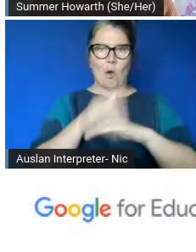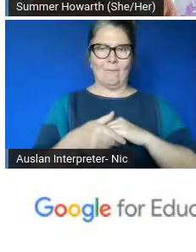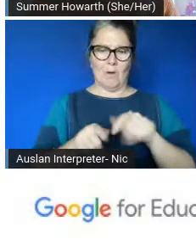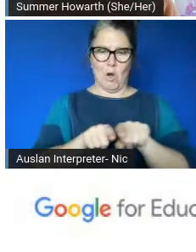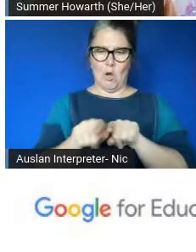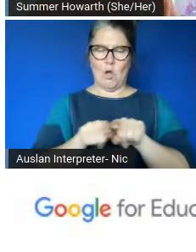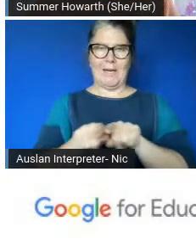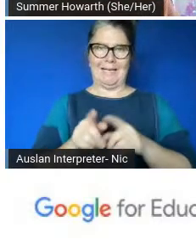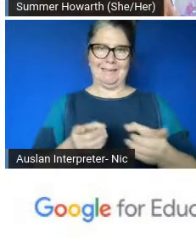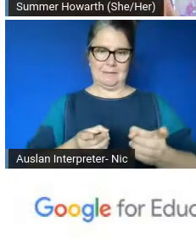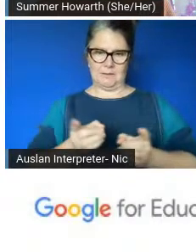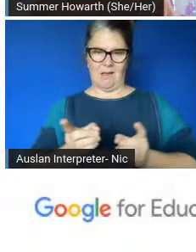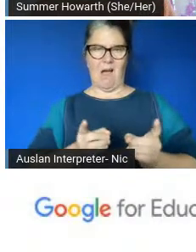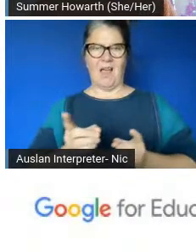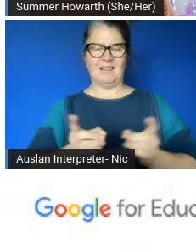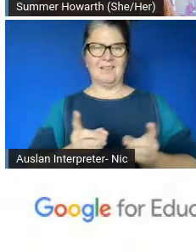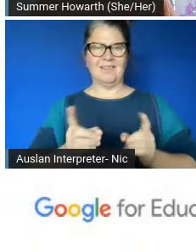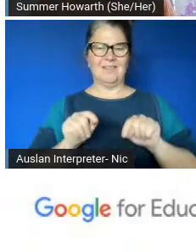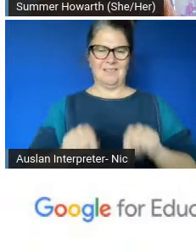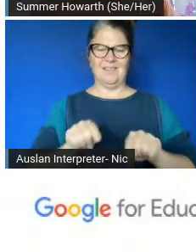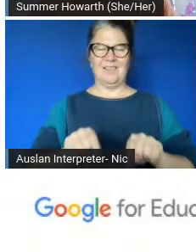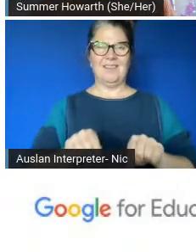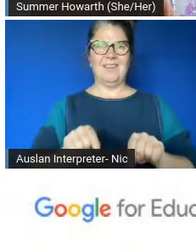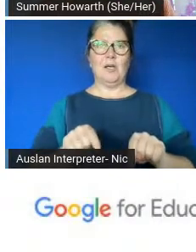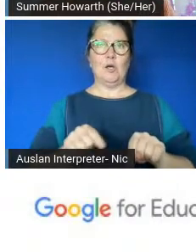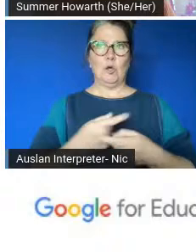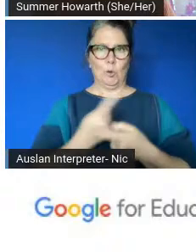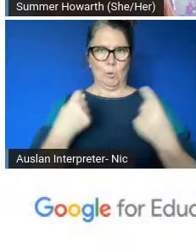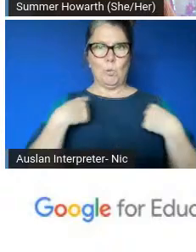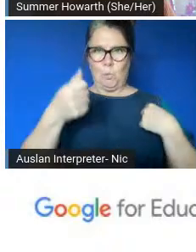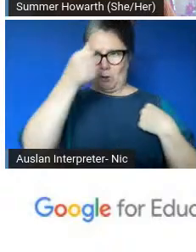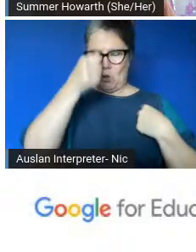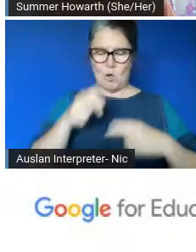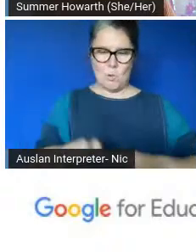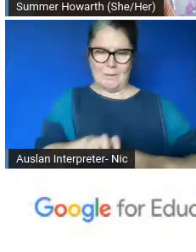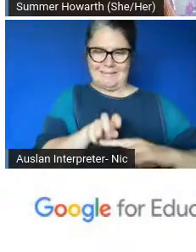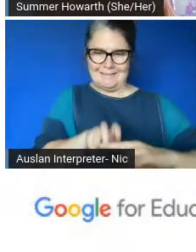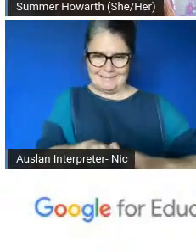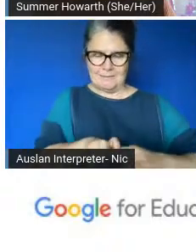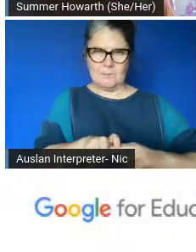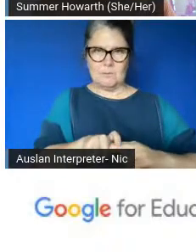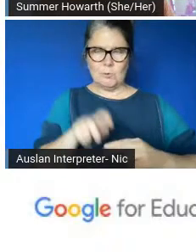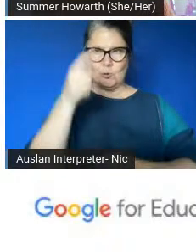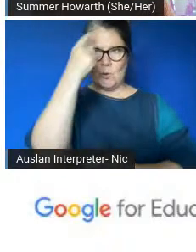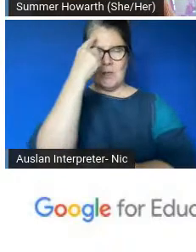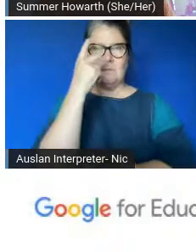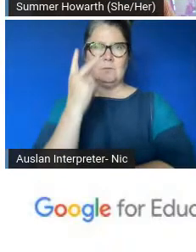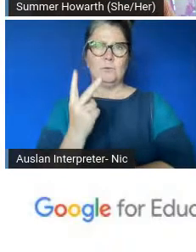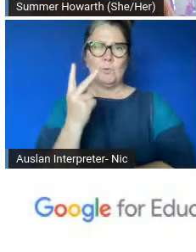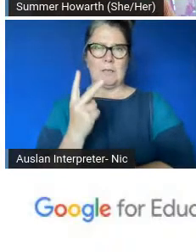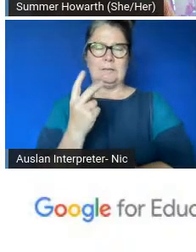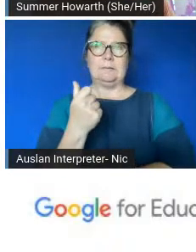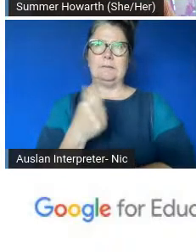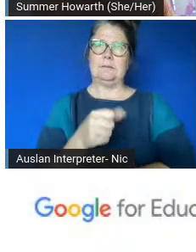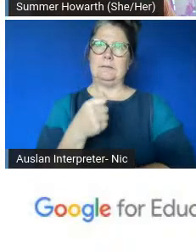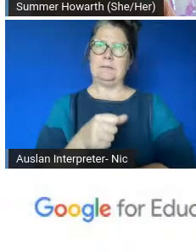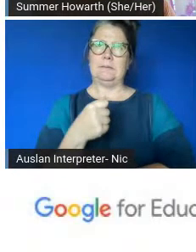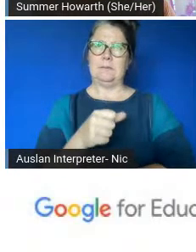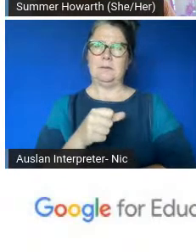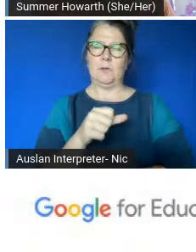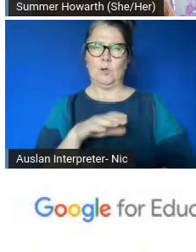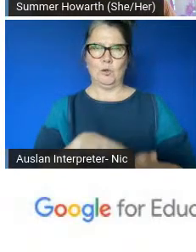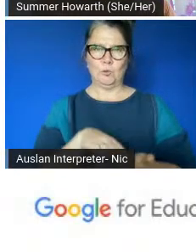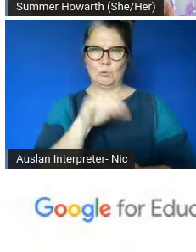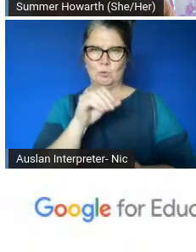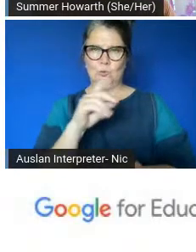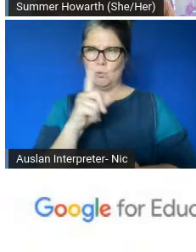learning design is that we know we're sitting down to kind of think about the experience that the children or the young people are going to